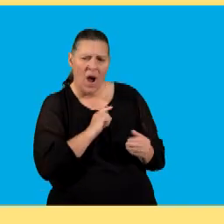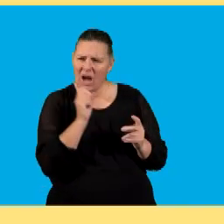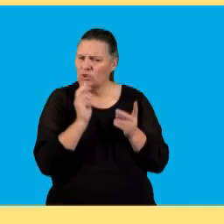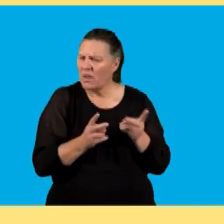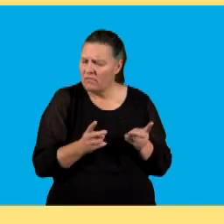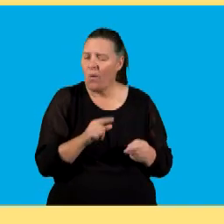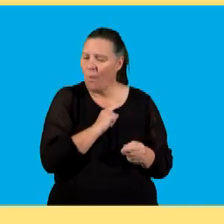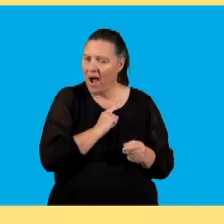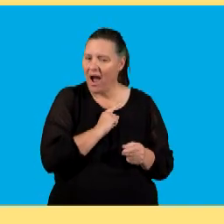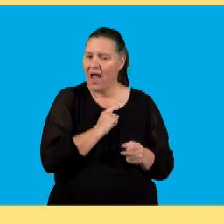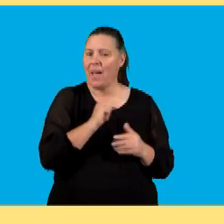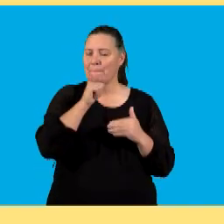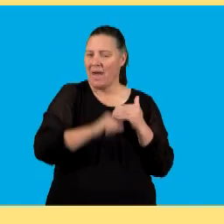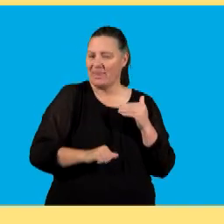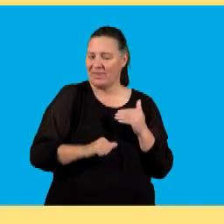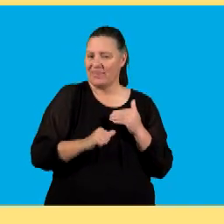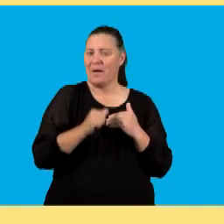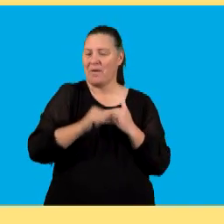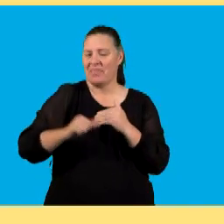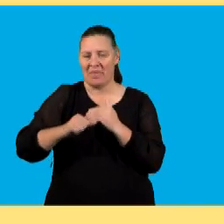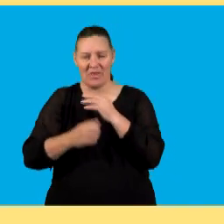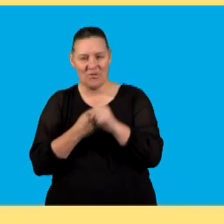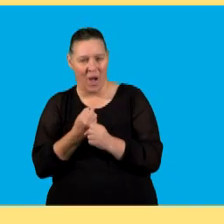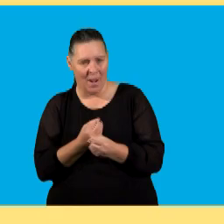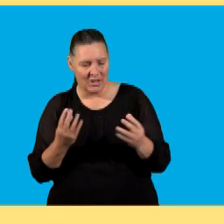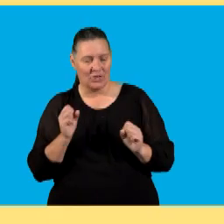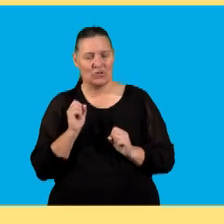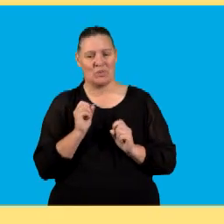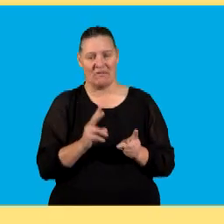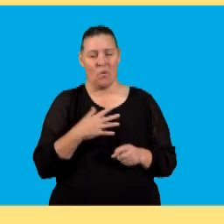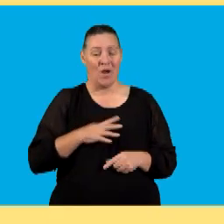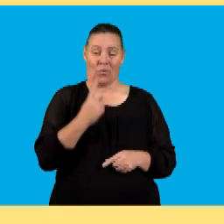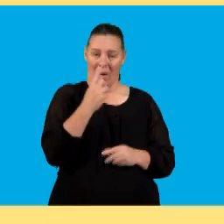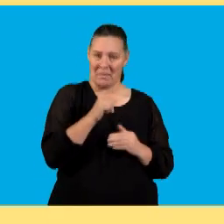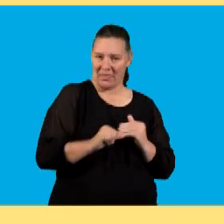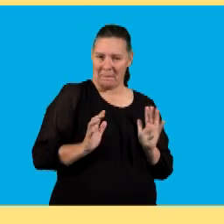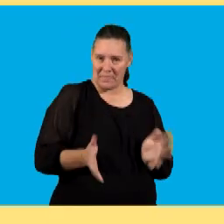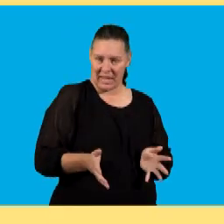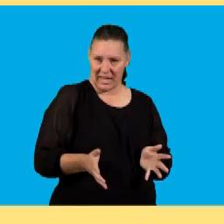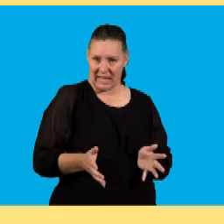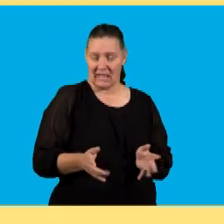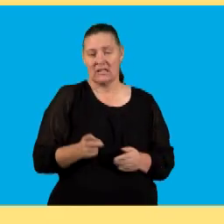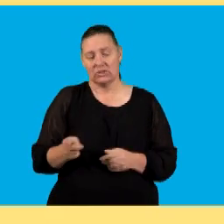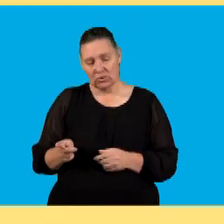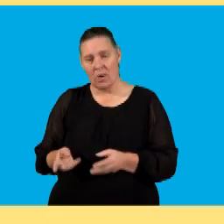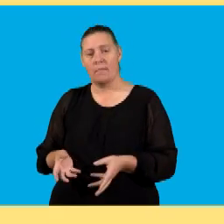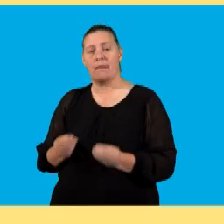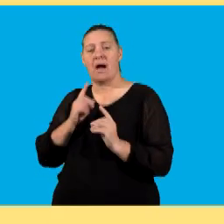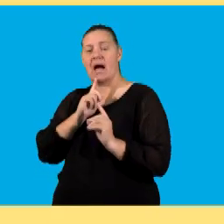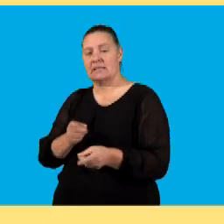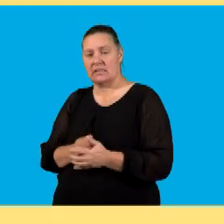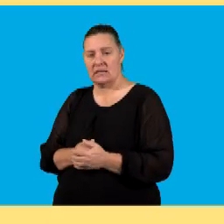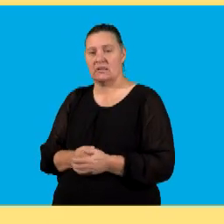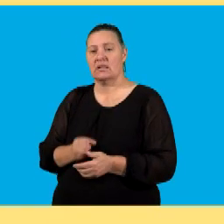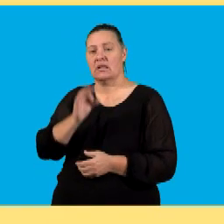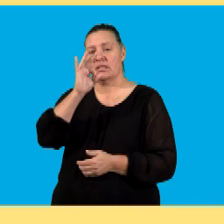12? Because this amount is for the year, and we only want for 1 month. So you divide that by 12,